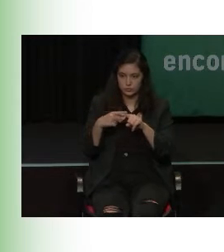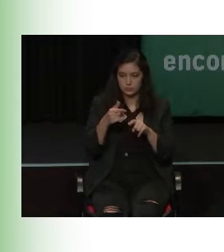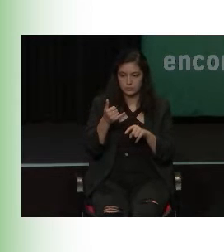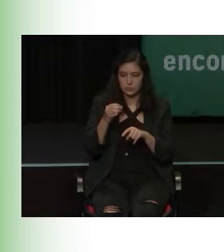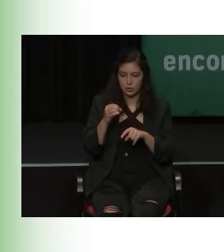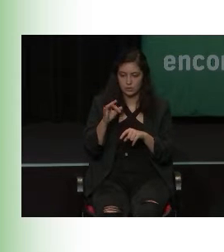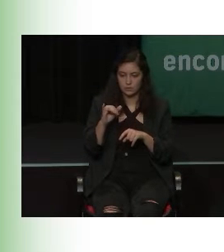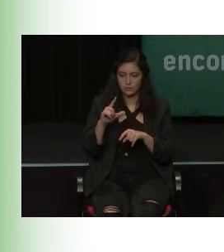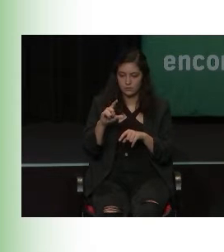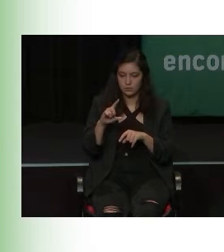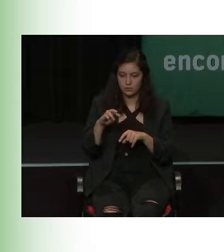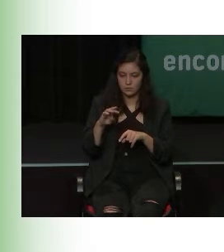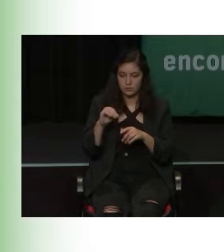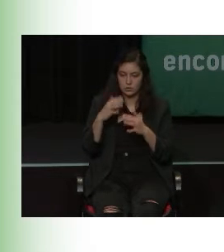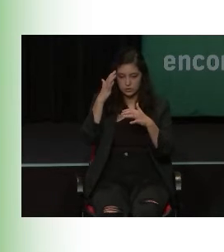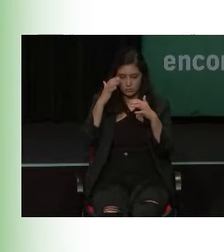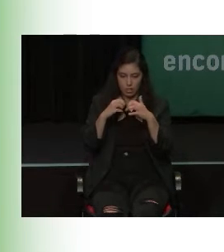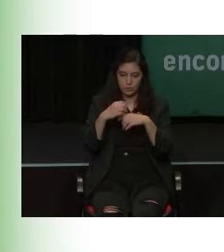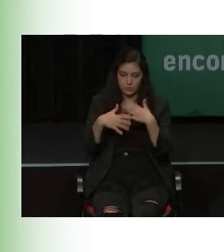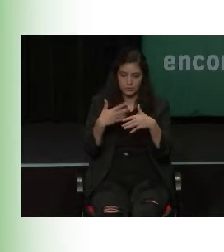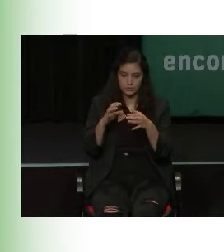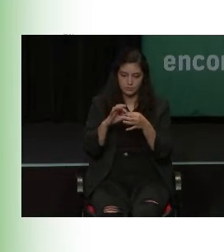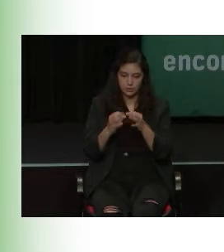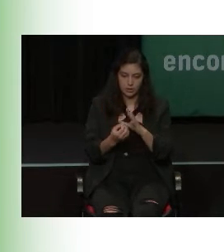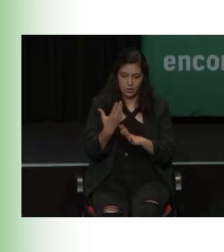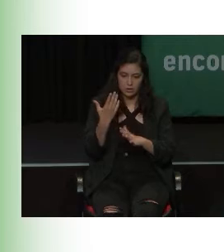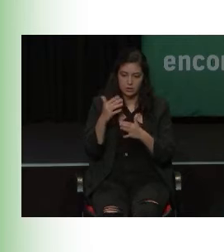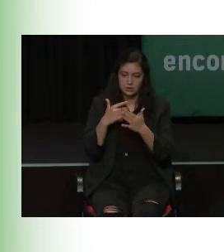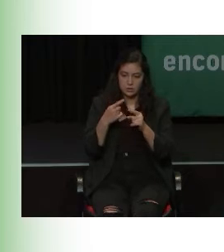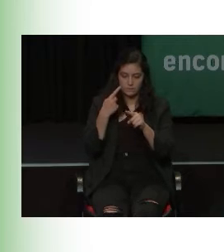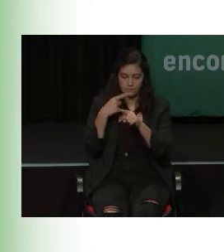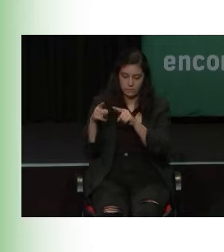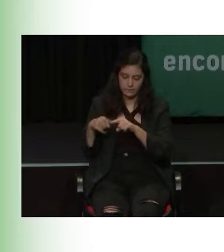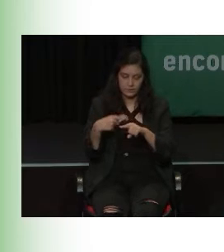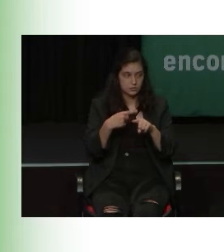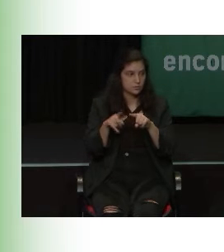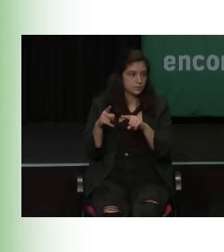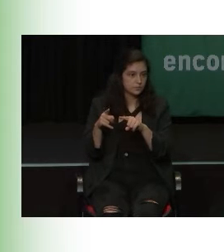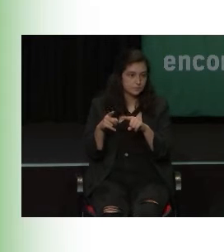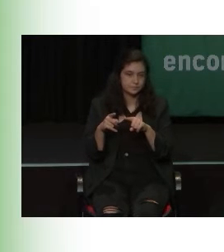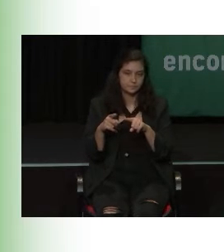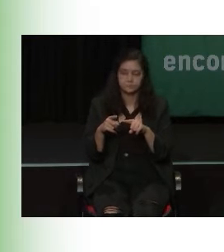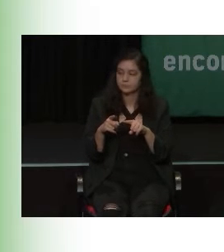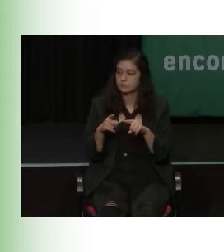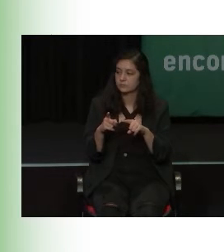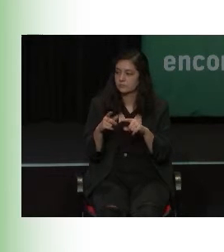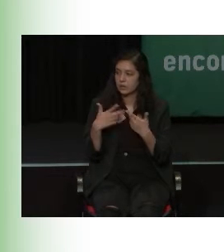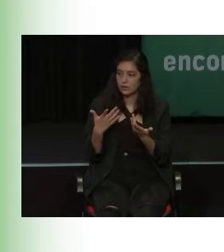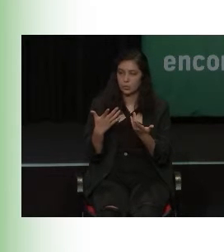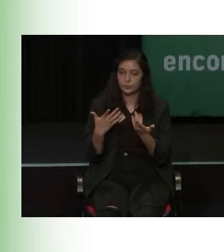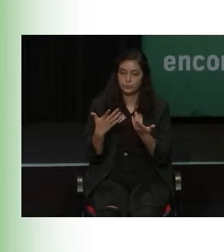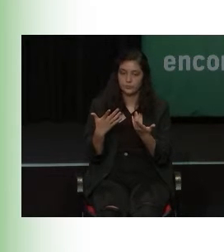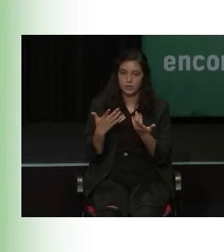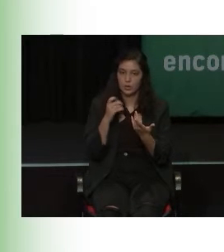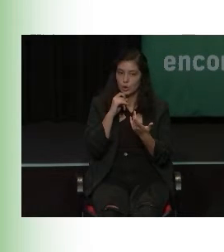biofilms, interfering with the several processes of biofilm formation, differentiations, and so this could